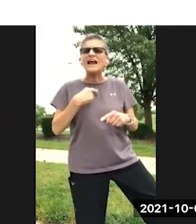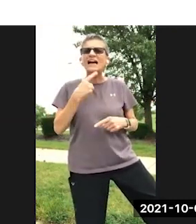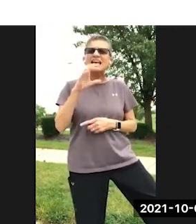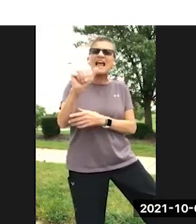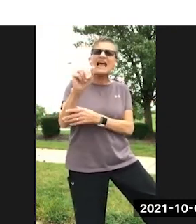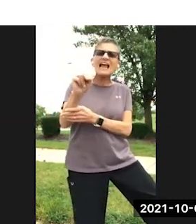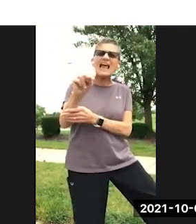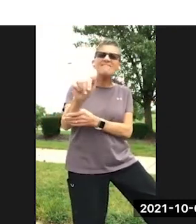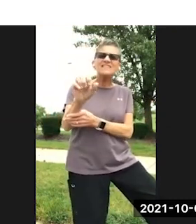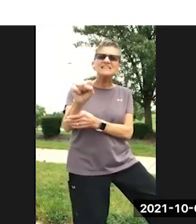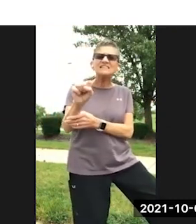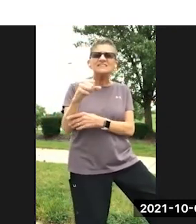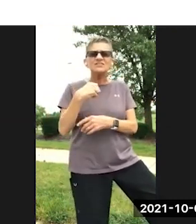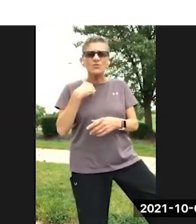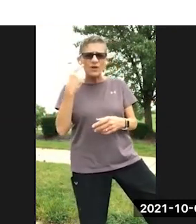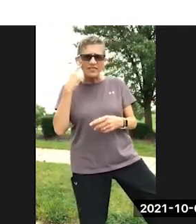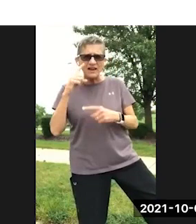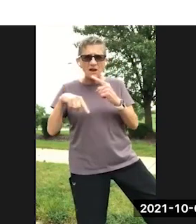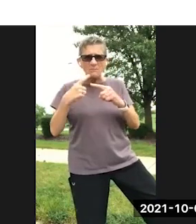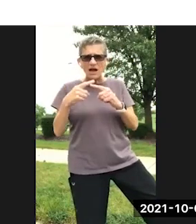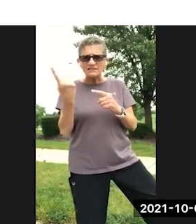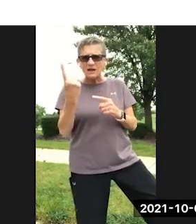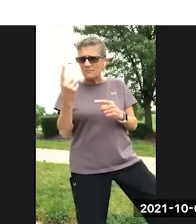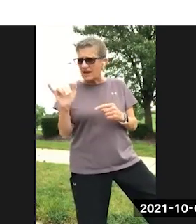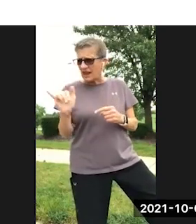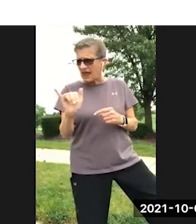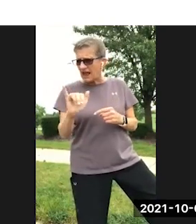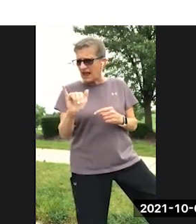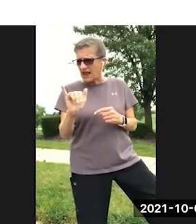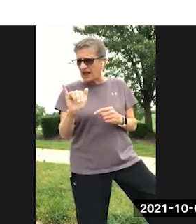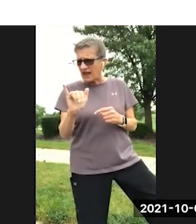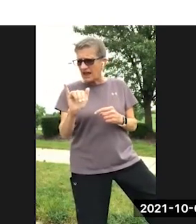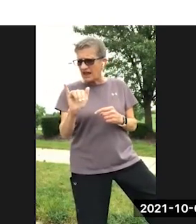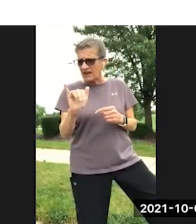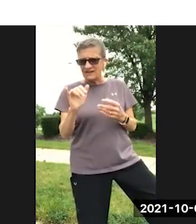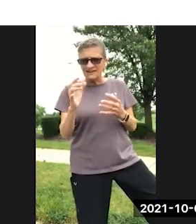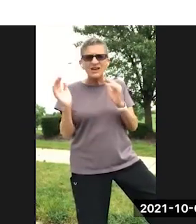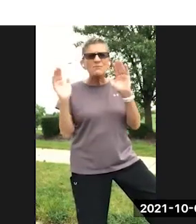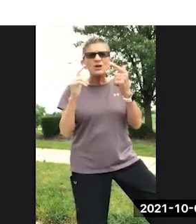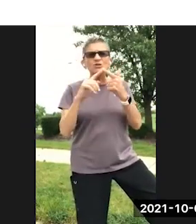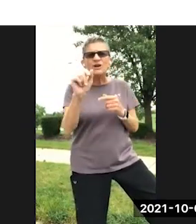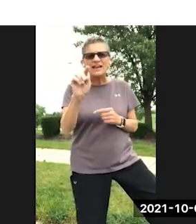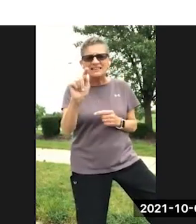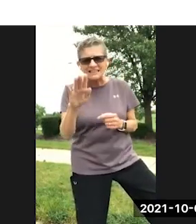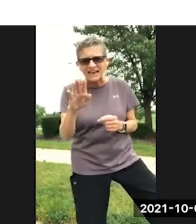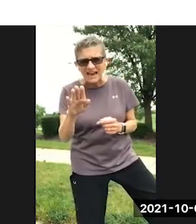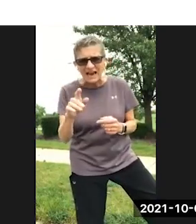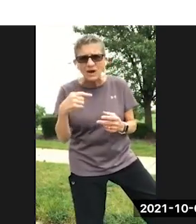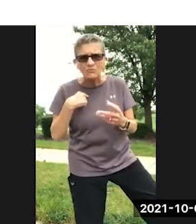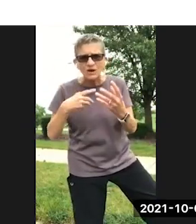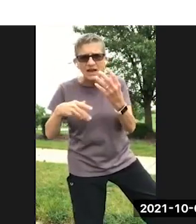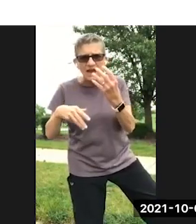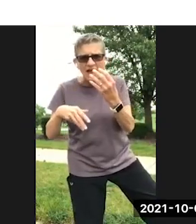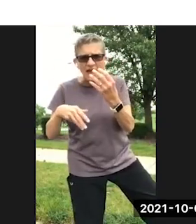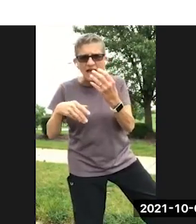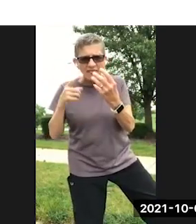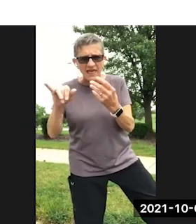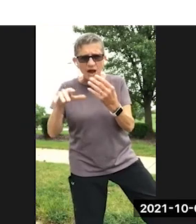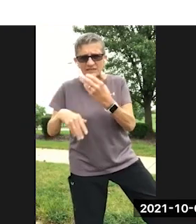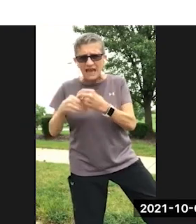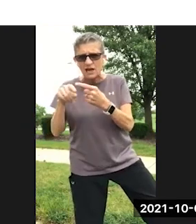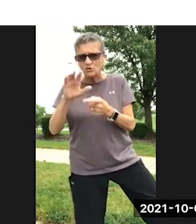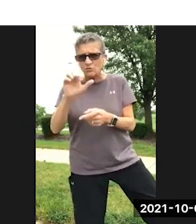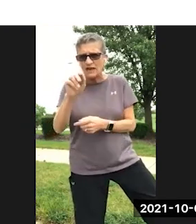something similar to the Pinwheel Wellbeing tab that was added to Canvas, I think, last